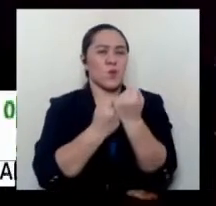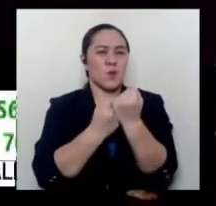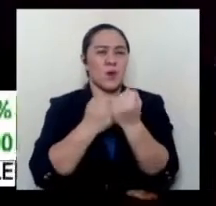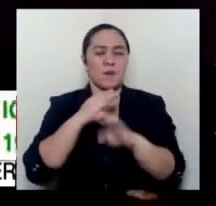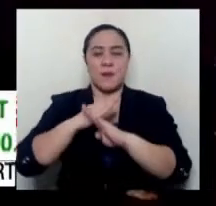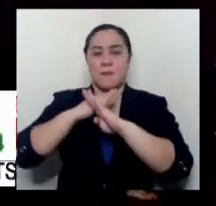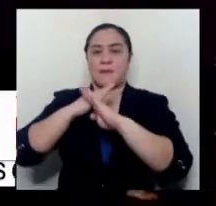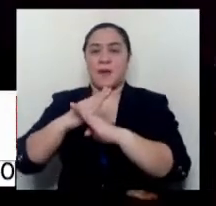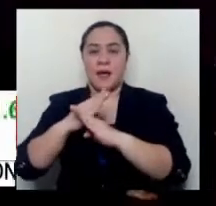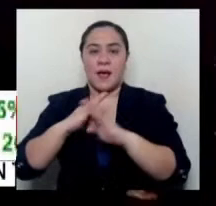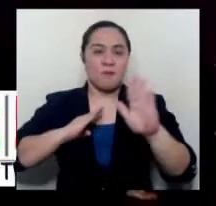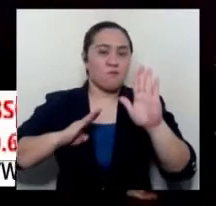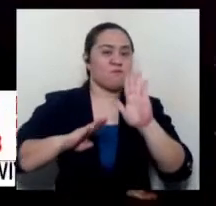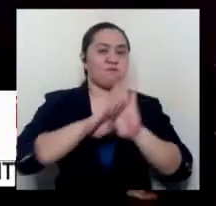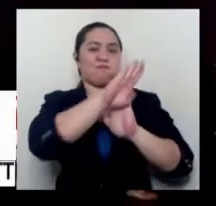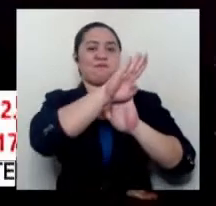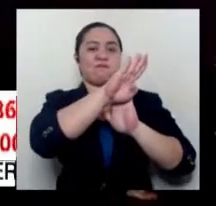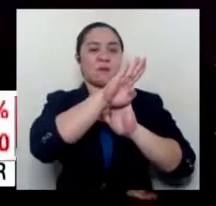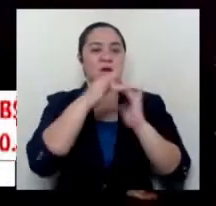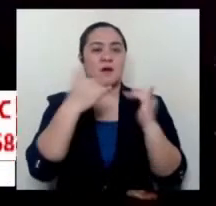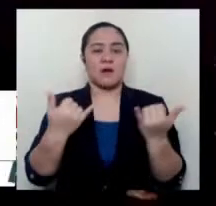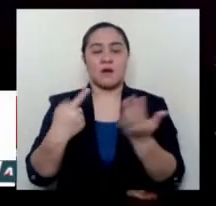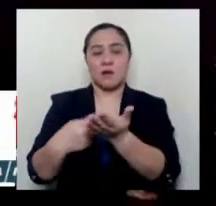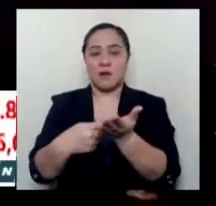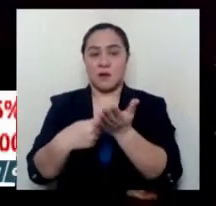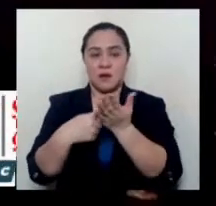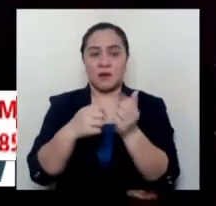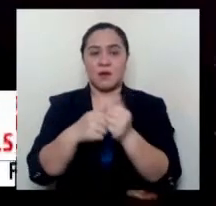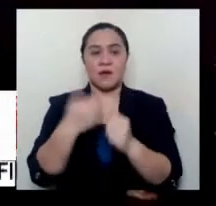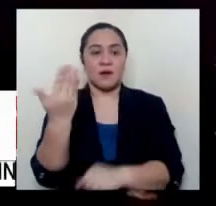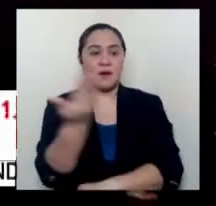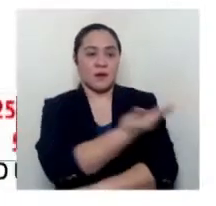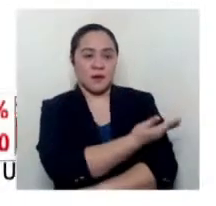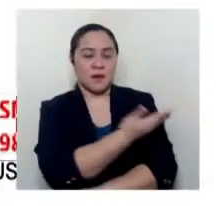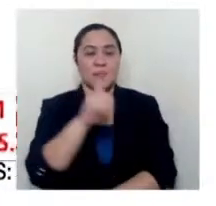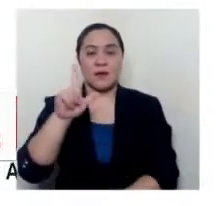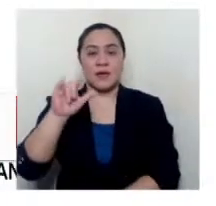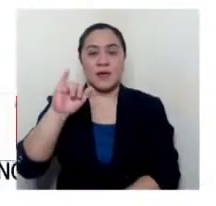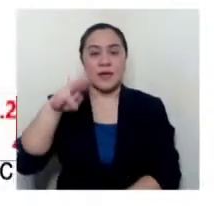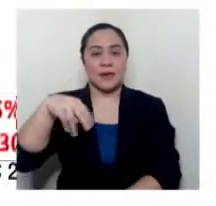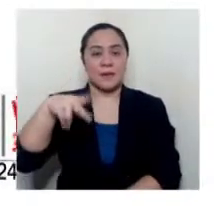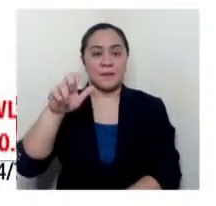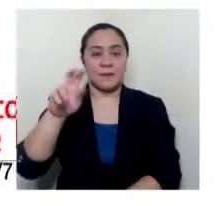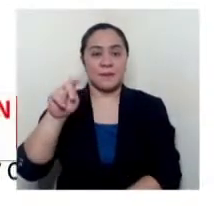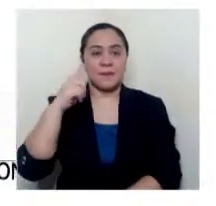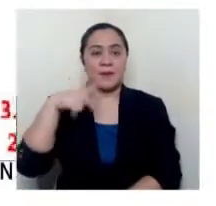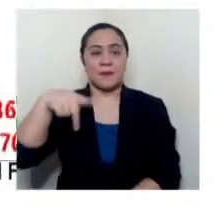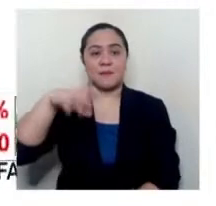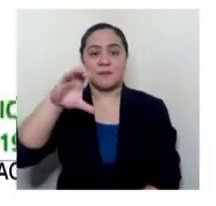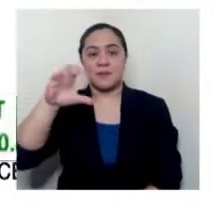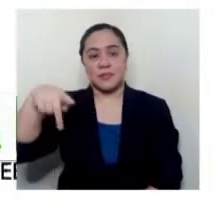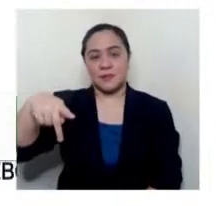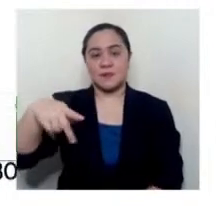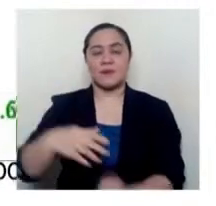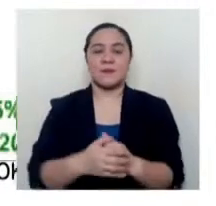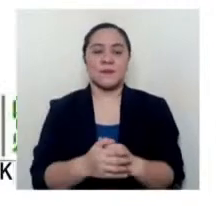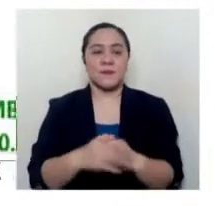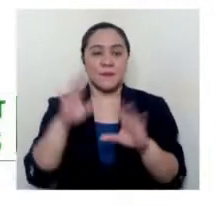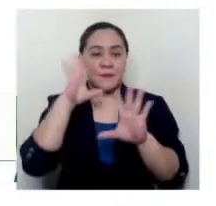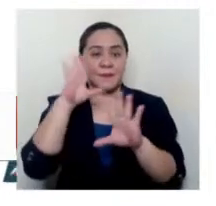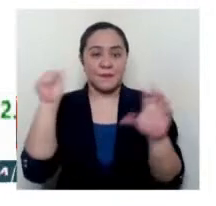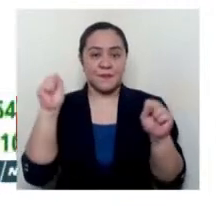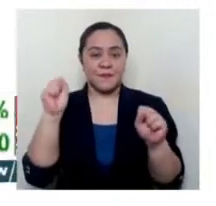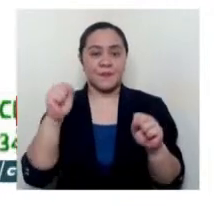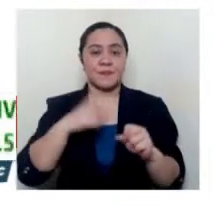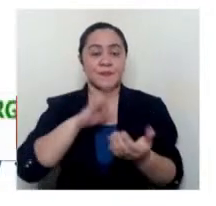another surge? Joining us now to discuss this is Dr. Maricarmen Limpin. She is, of course, the president of the Philippine College of Physicians. Dr. Limpin,